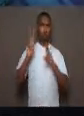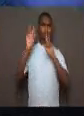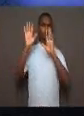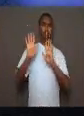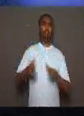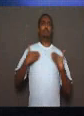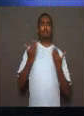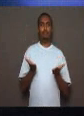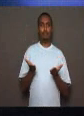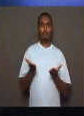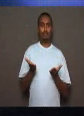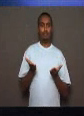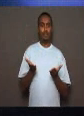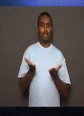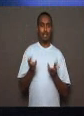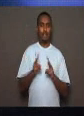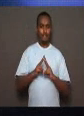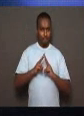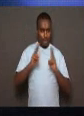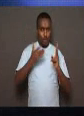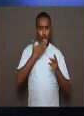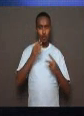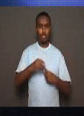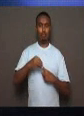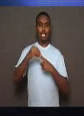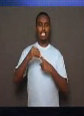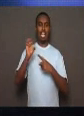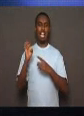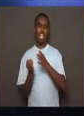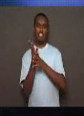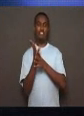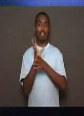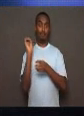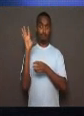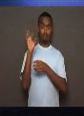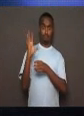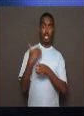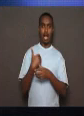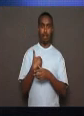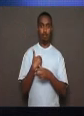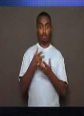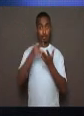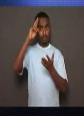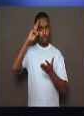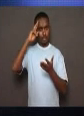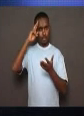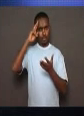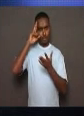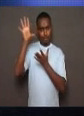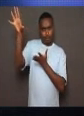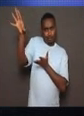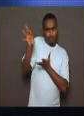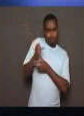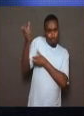enjoyed. It had very good special effects, and because of this, it's also quite